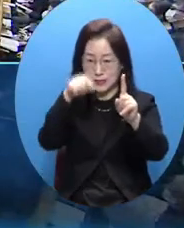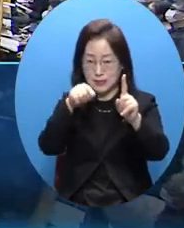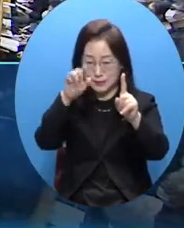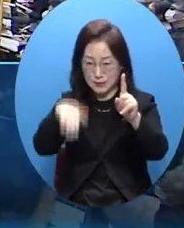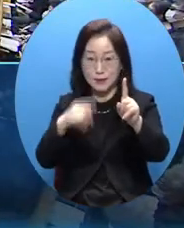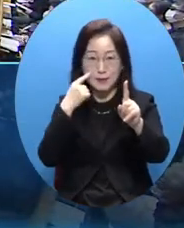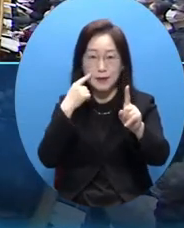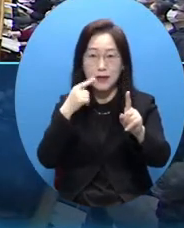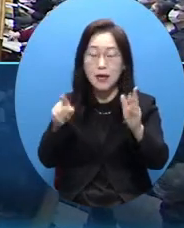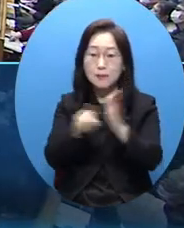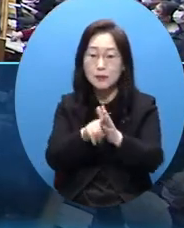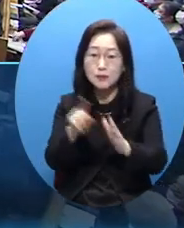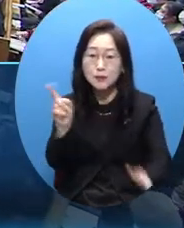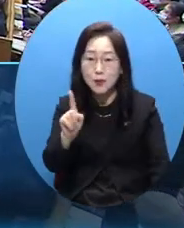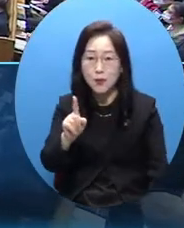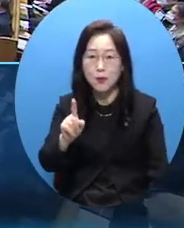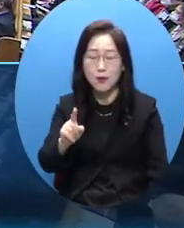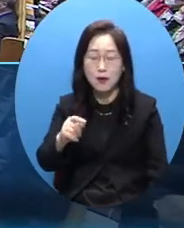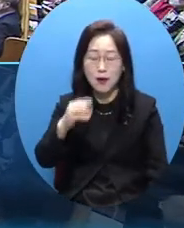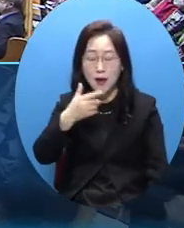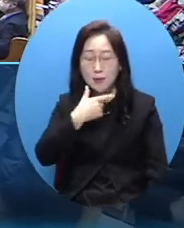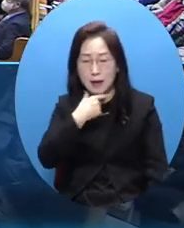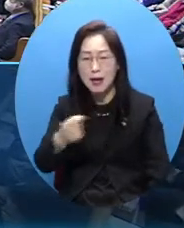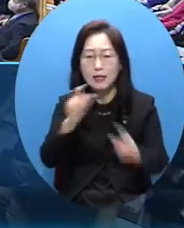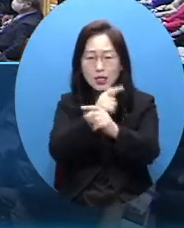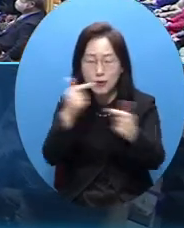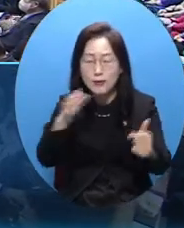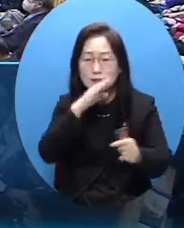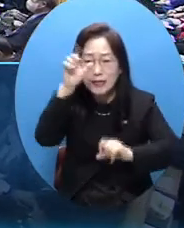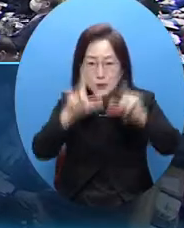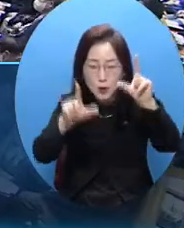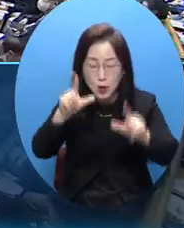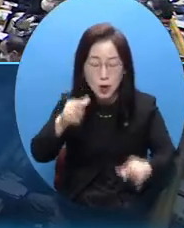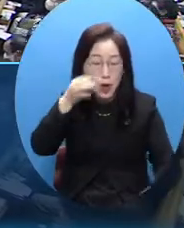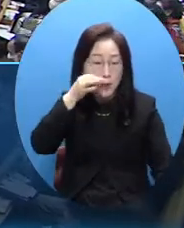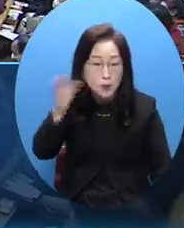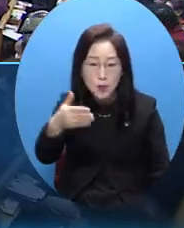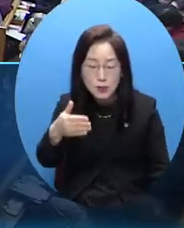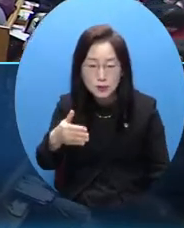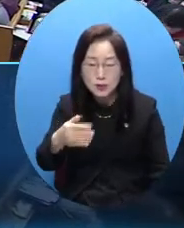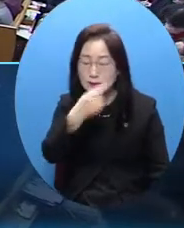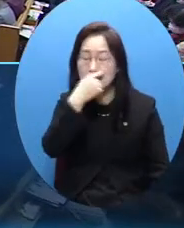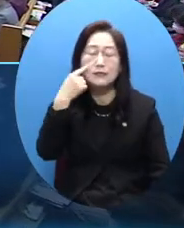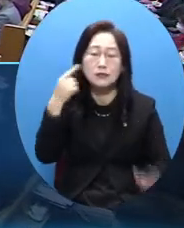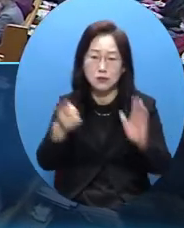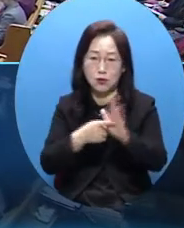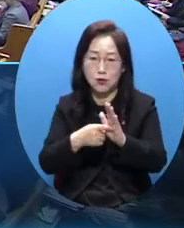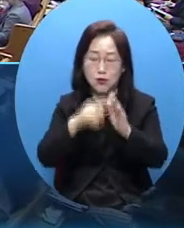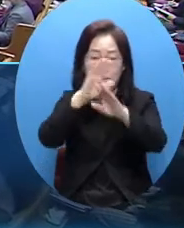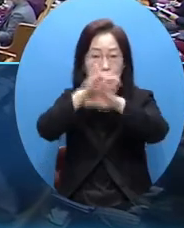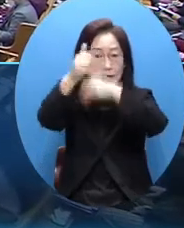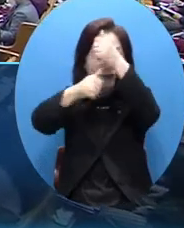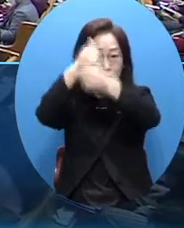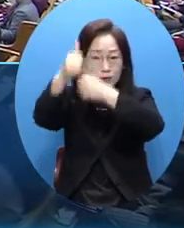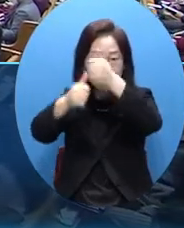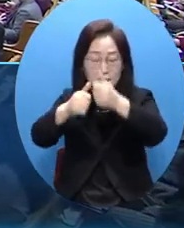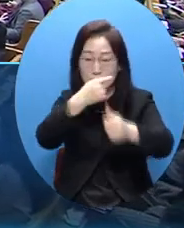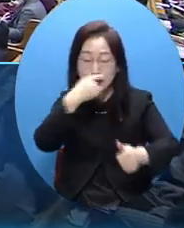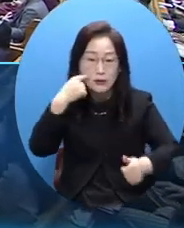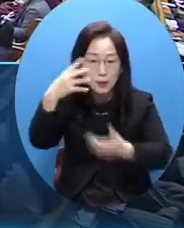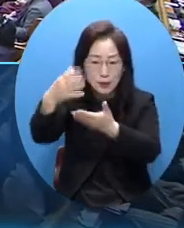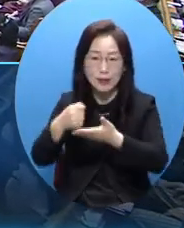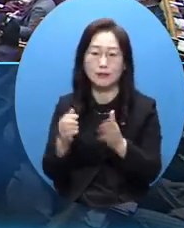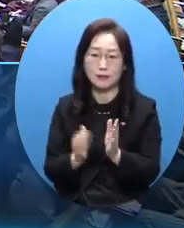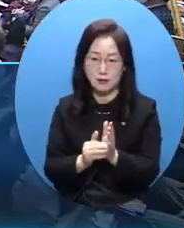which contains the record of the ancestor now Faith is confidence in what we hope for and Assurance about what we do not see